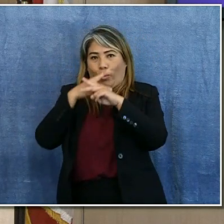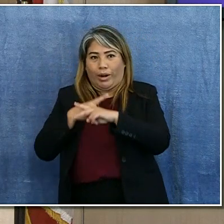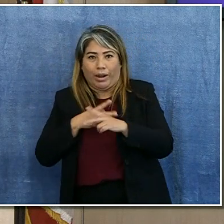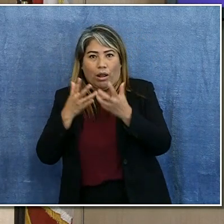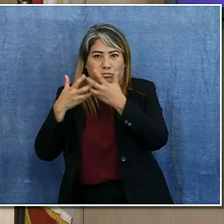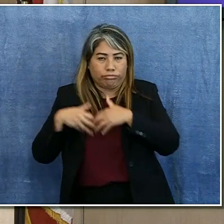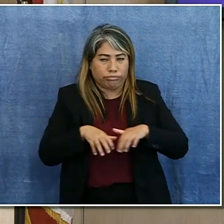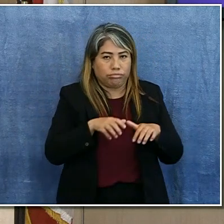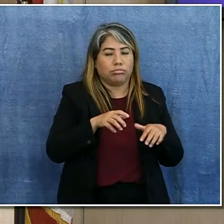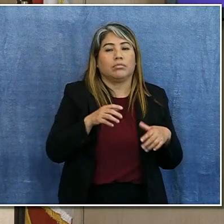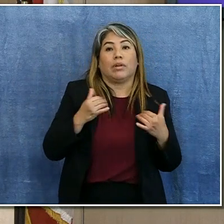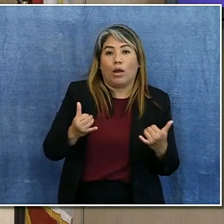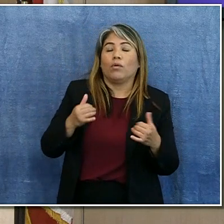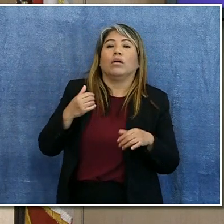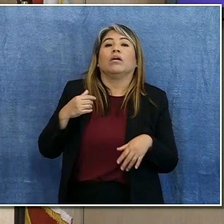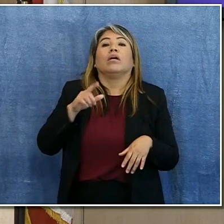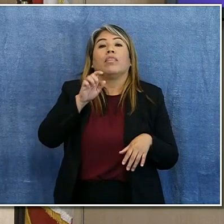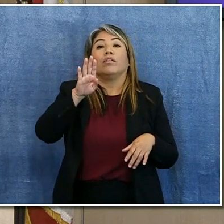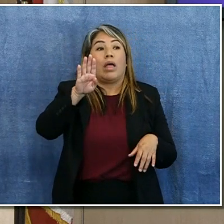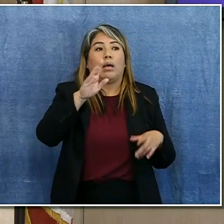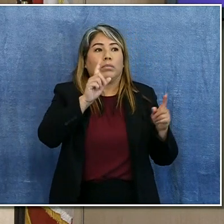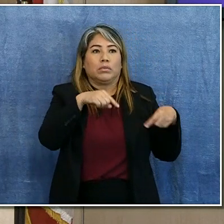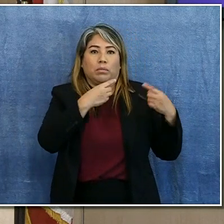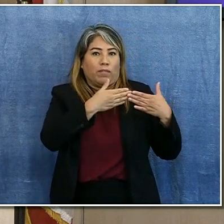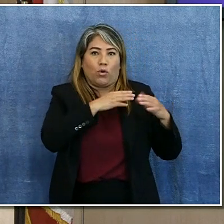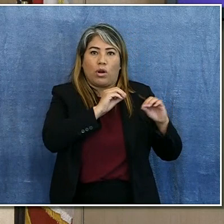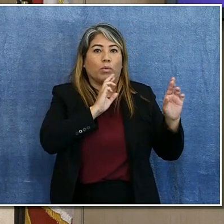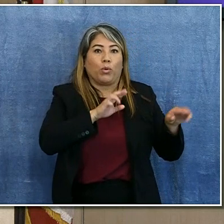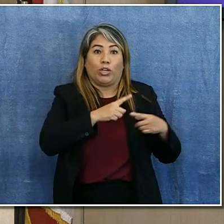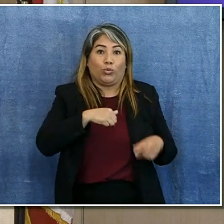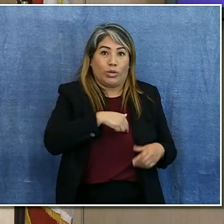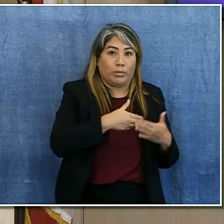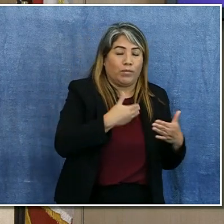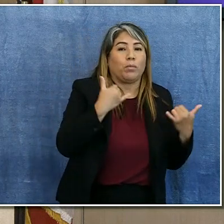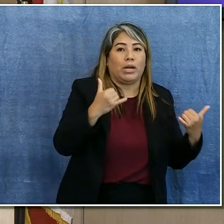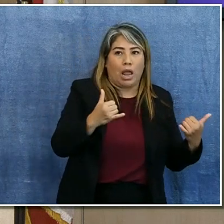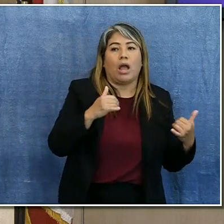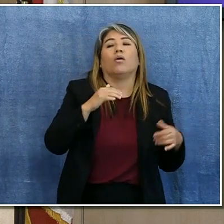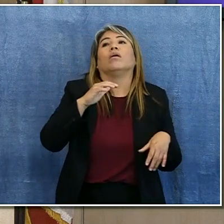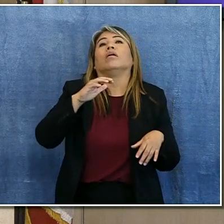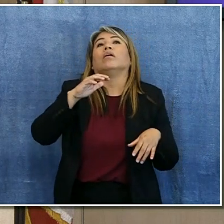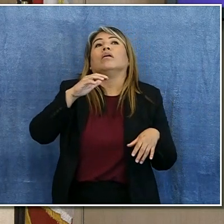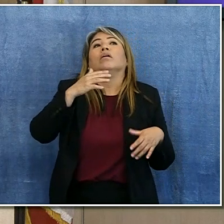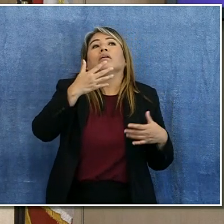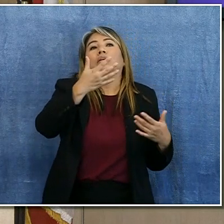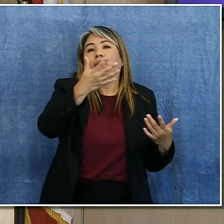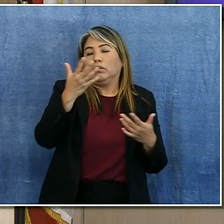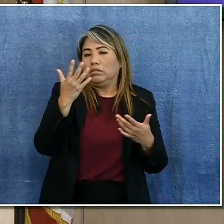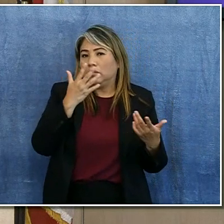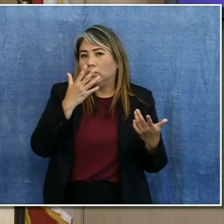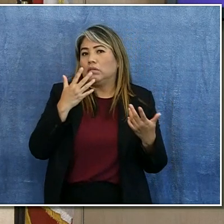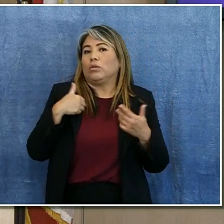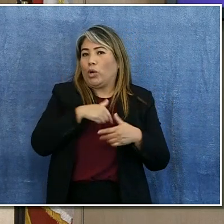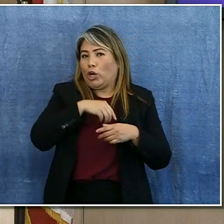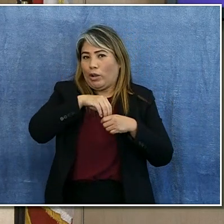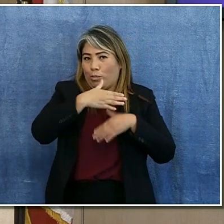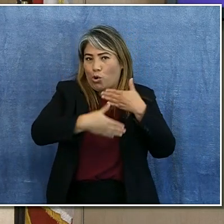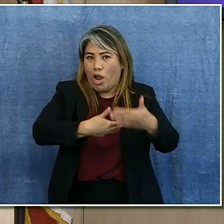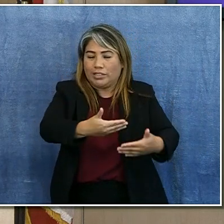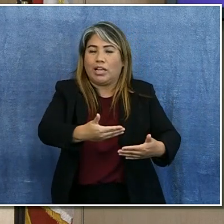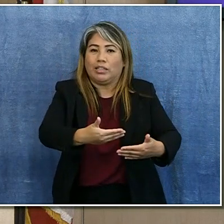those labs have not traditionally reported to us. They probably don't even know where to send the information, but we are actually in the process